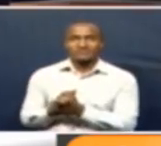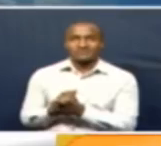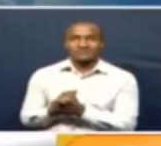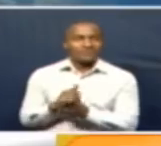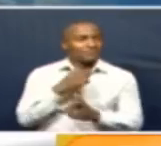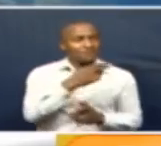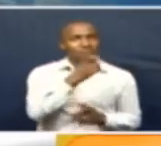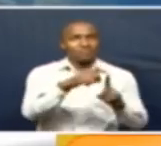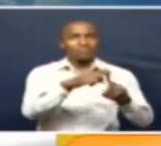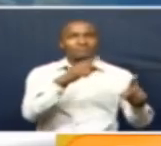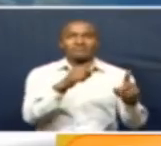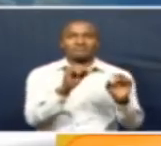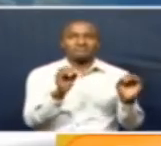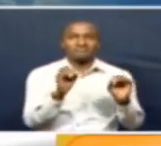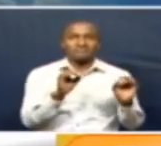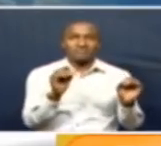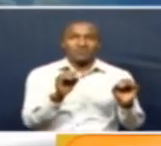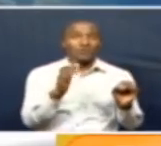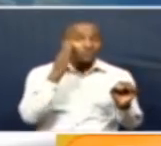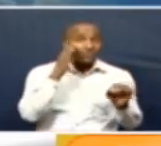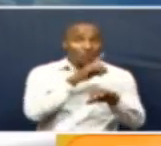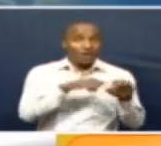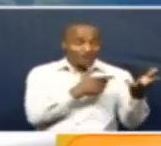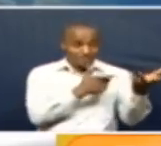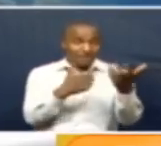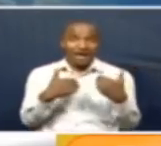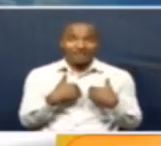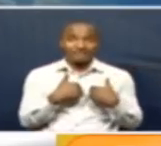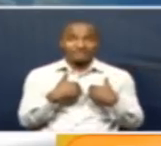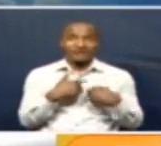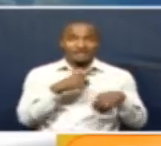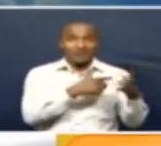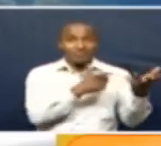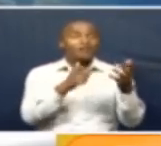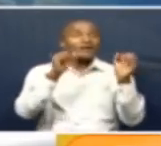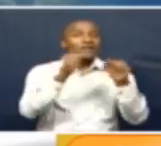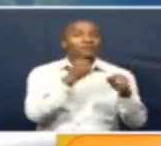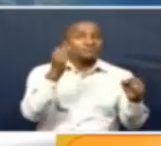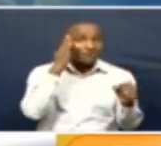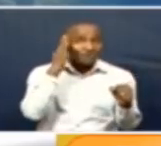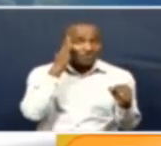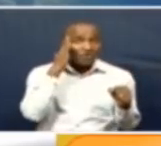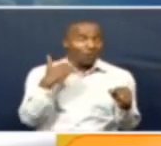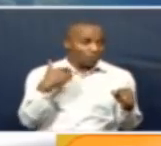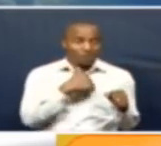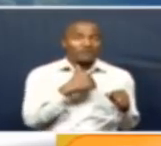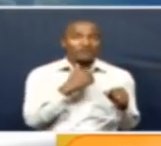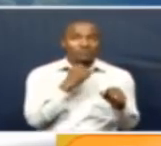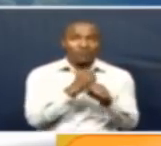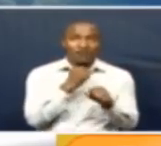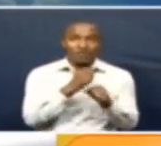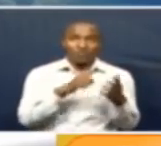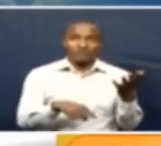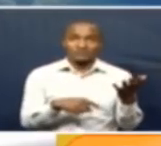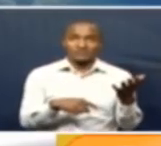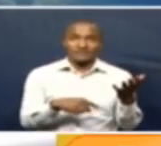Sijaua na siwezi sema, labda unajua ukiwa na buduki wakati wa vita uwezi njua juu ile kitu tulikuwa tunafanya. Kama hizi